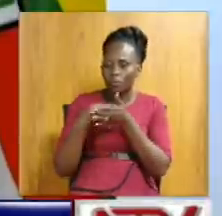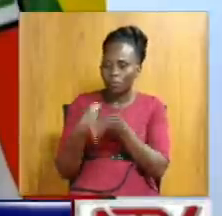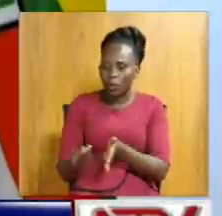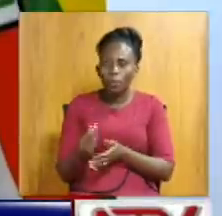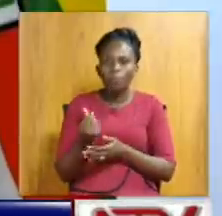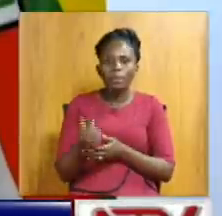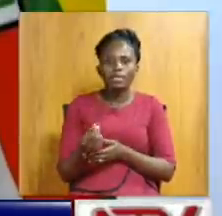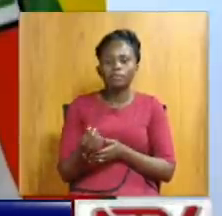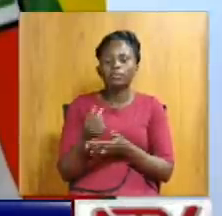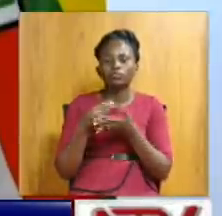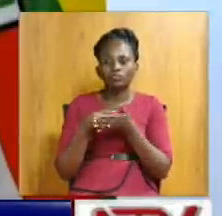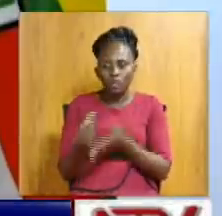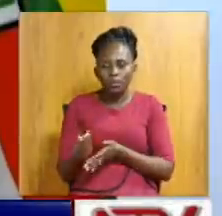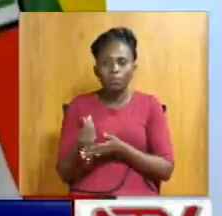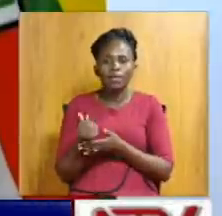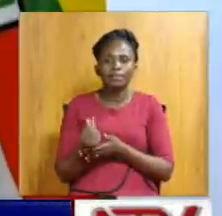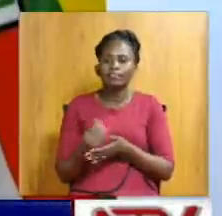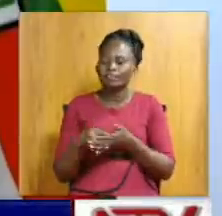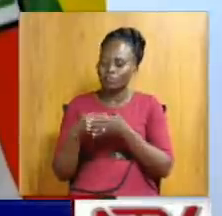routinely massacring Congolese,